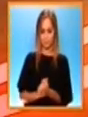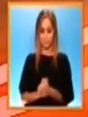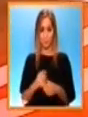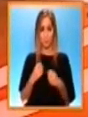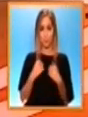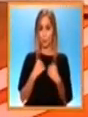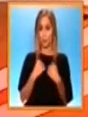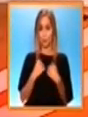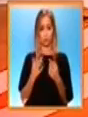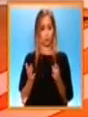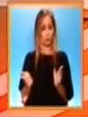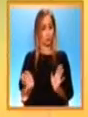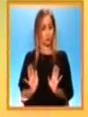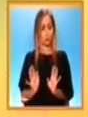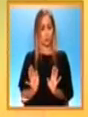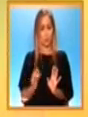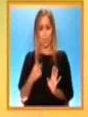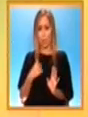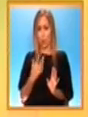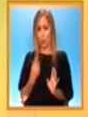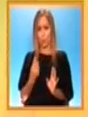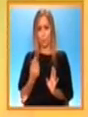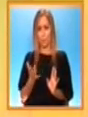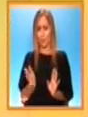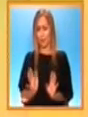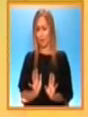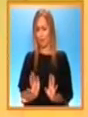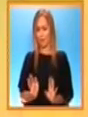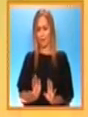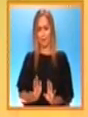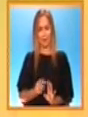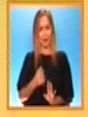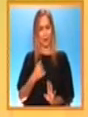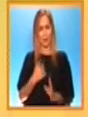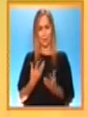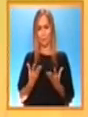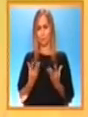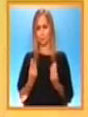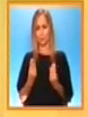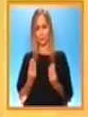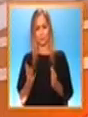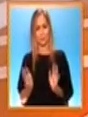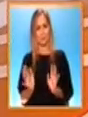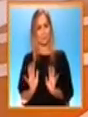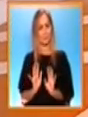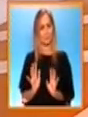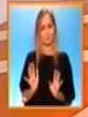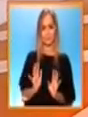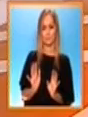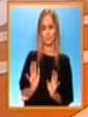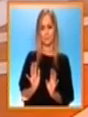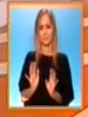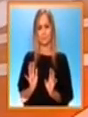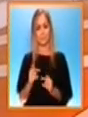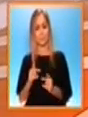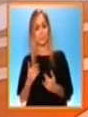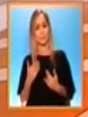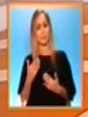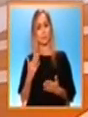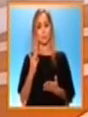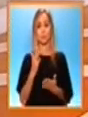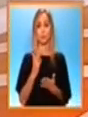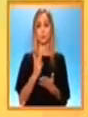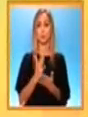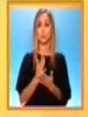No, I won't be afraid. No, I won't be afraid. Just